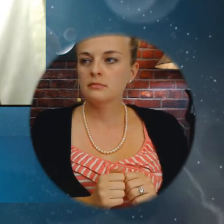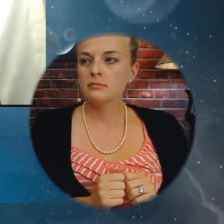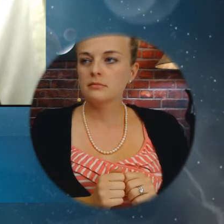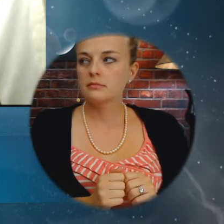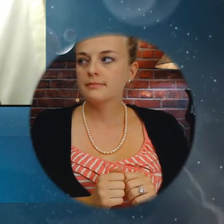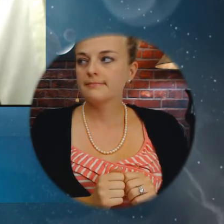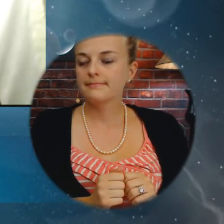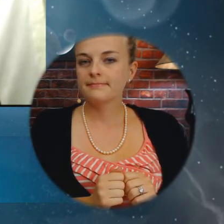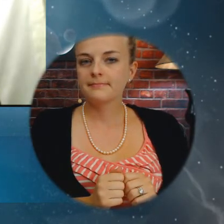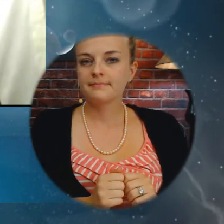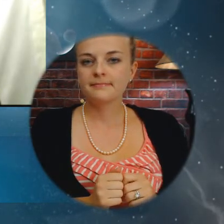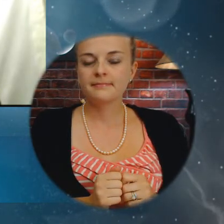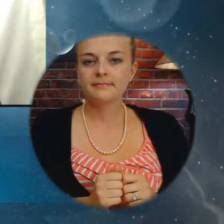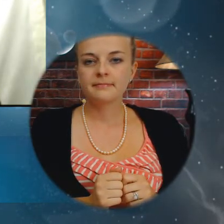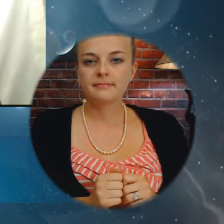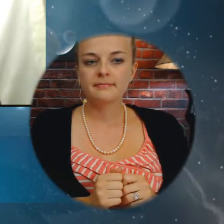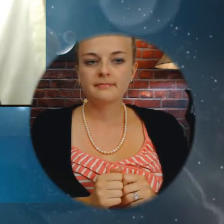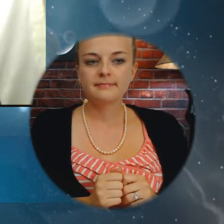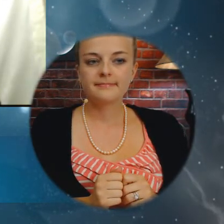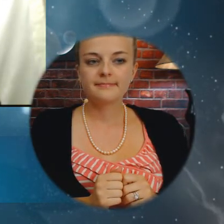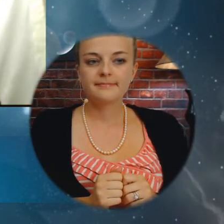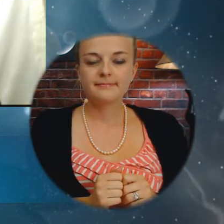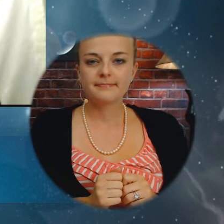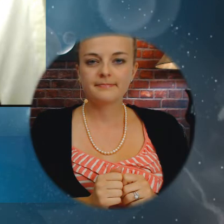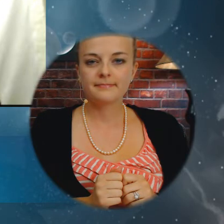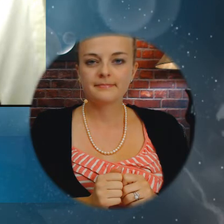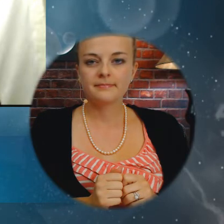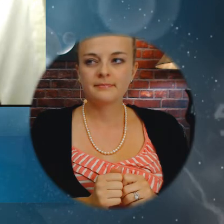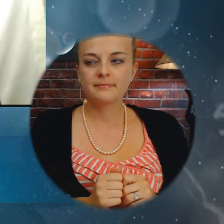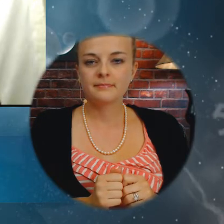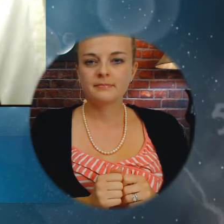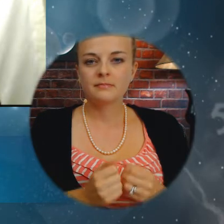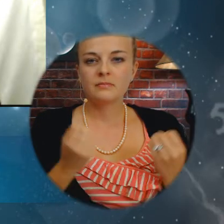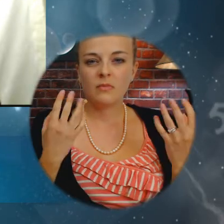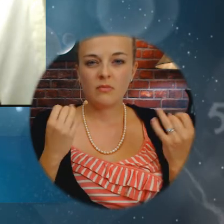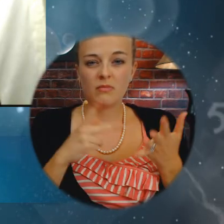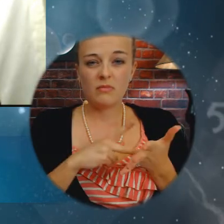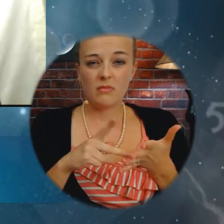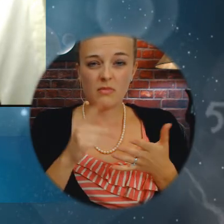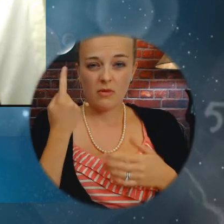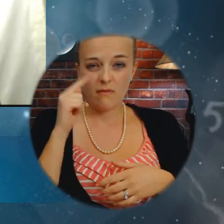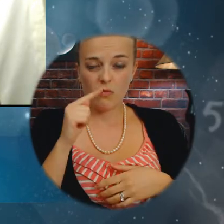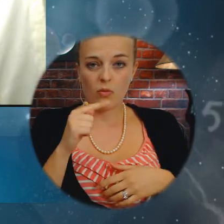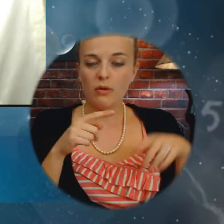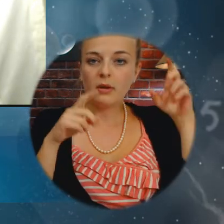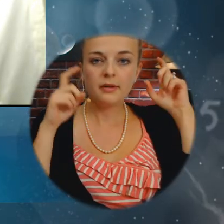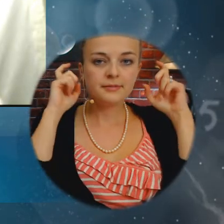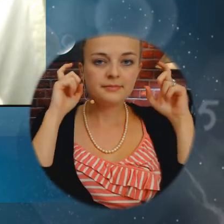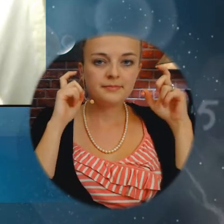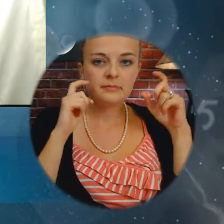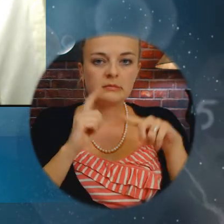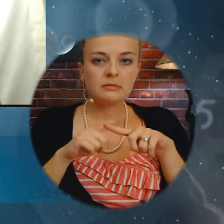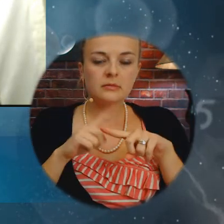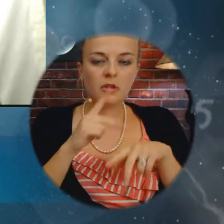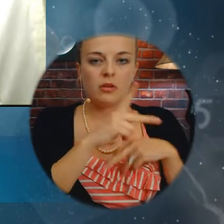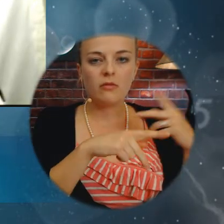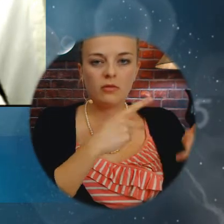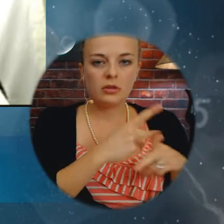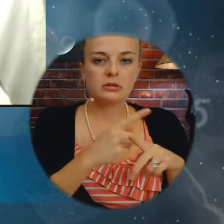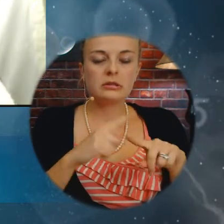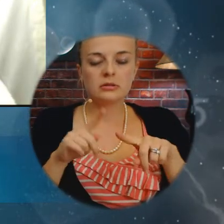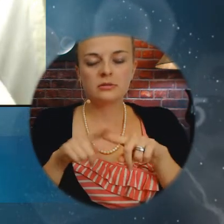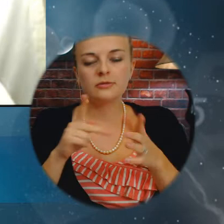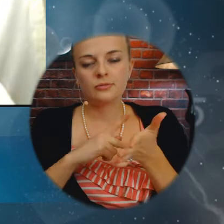coverages available. And what kind of price is involved in a Beltone first? Well, I think, you know,